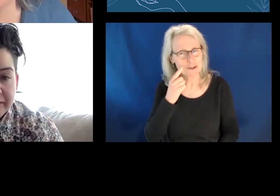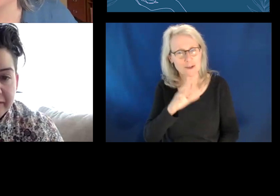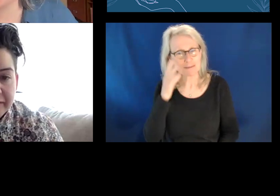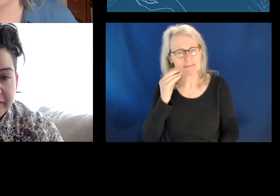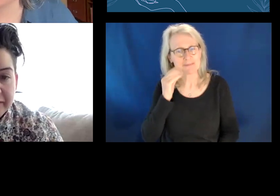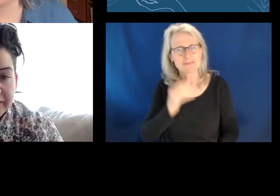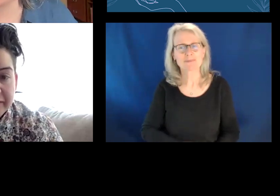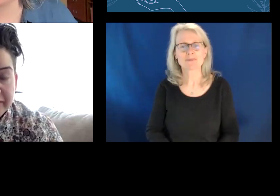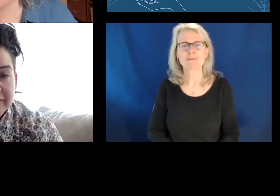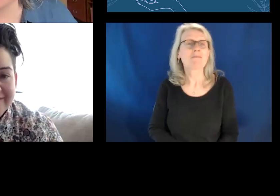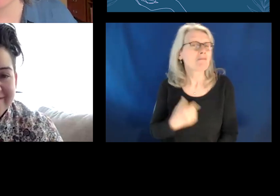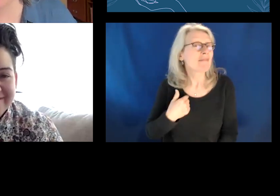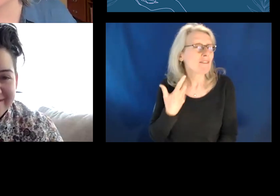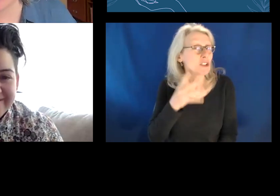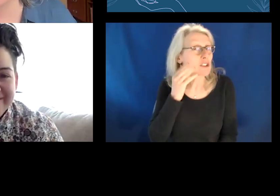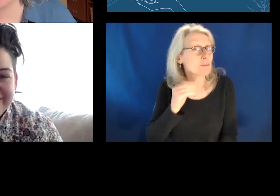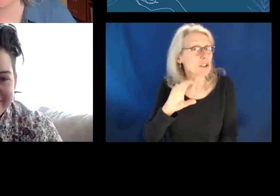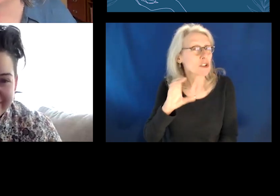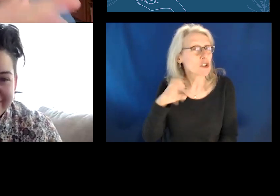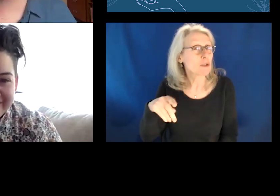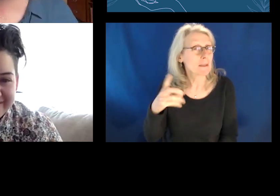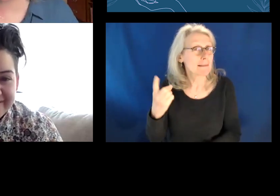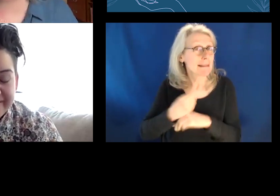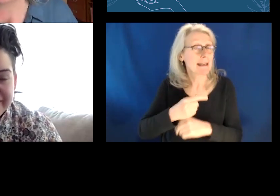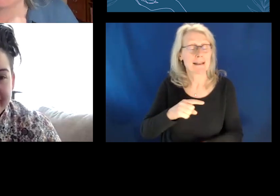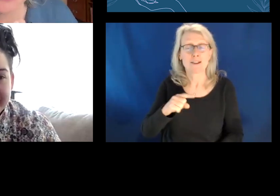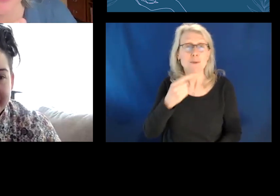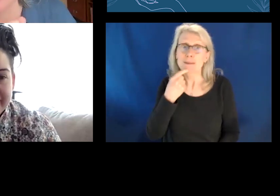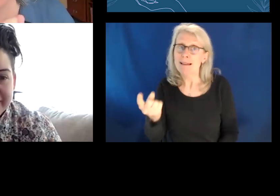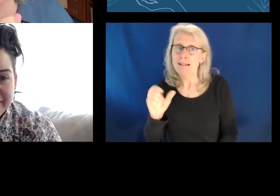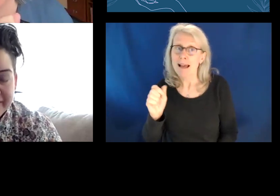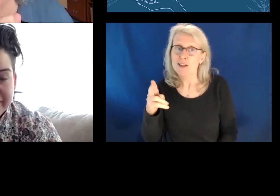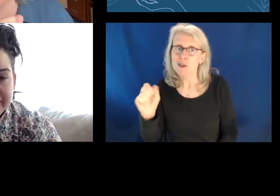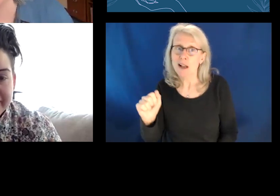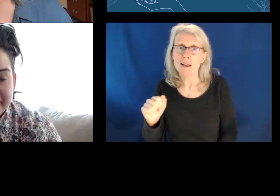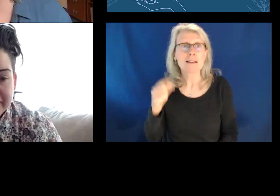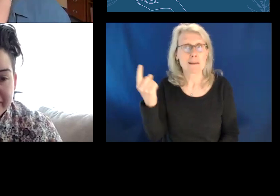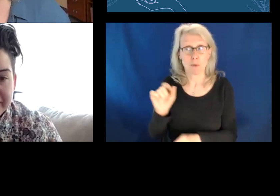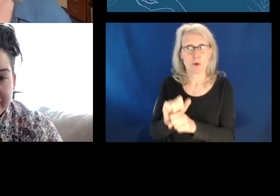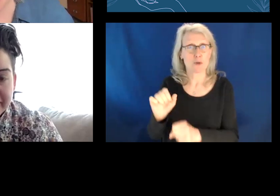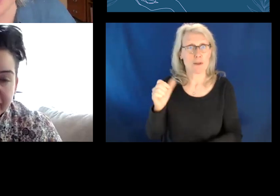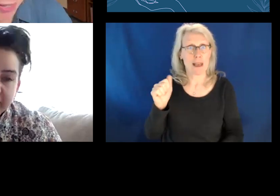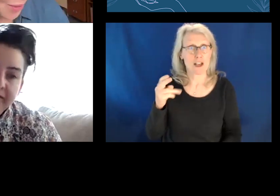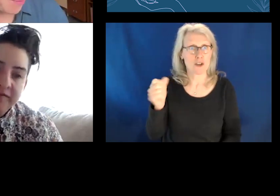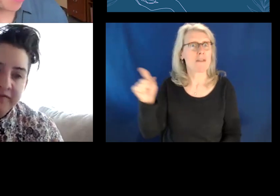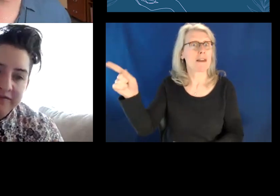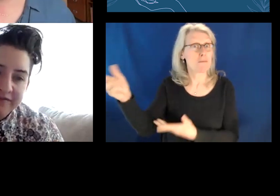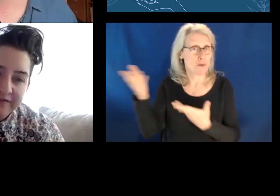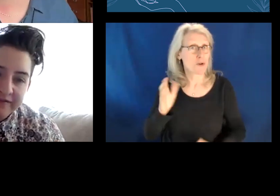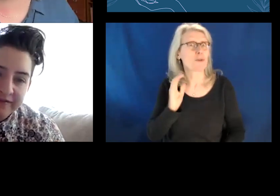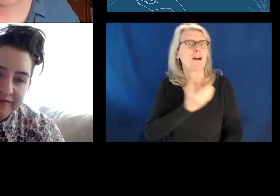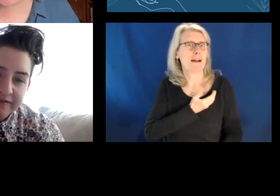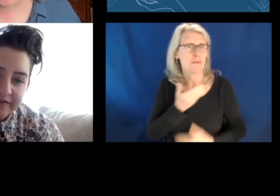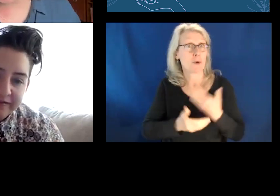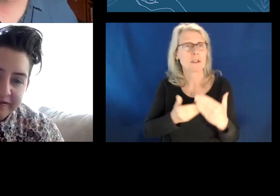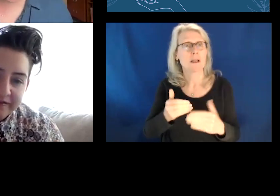actually experienced Chip Day. So tell Angela that good word is being spread, because somebody else that worked with Angela brought it into our process, and